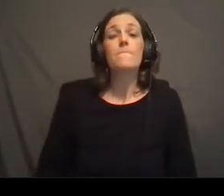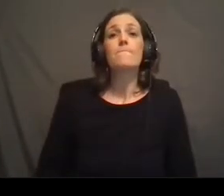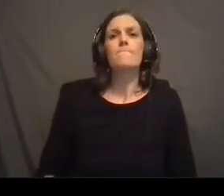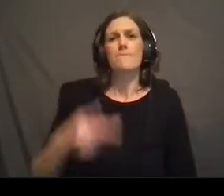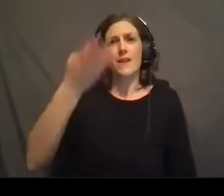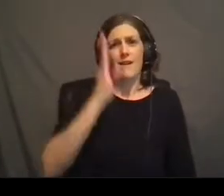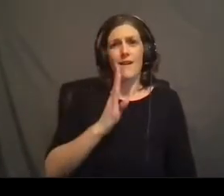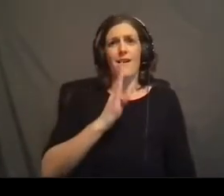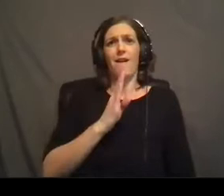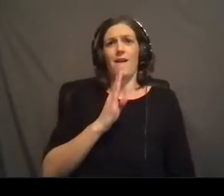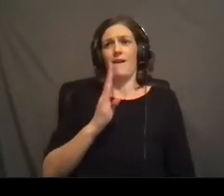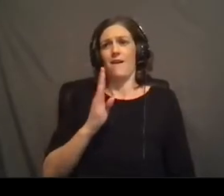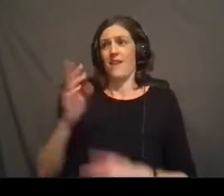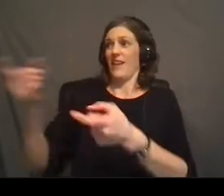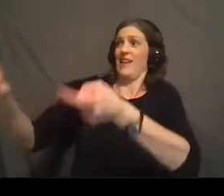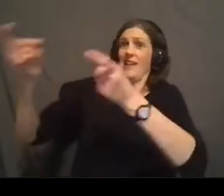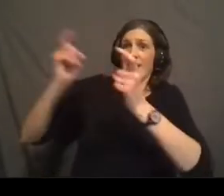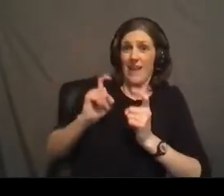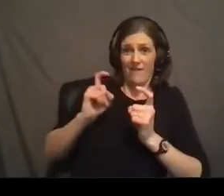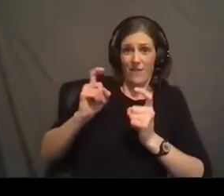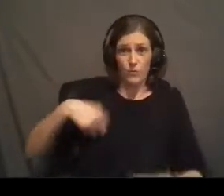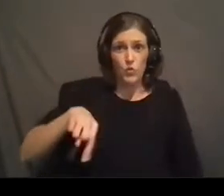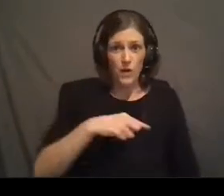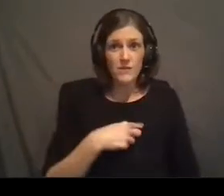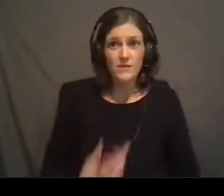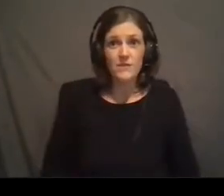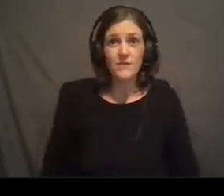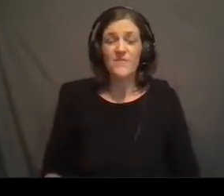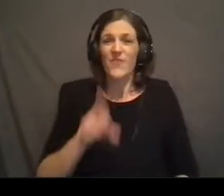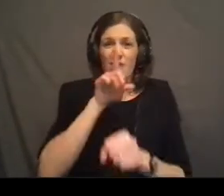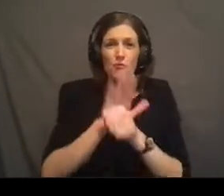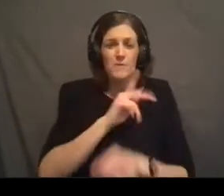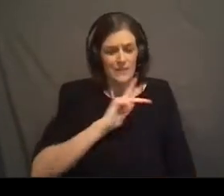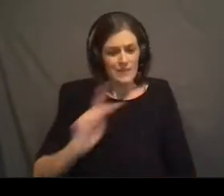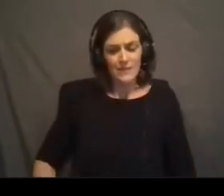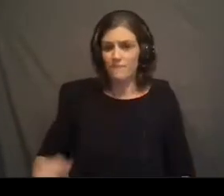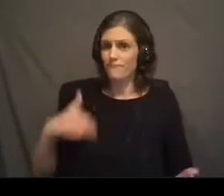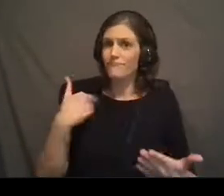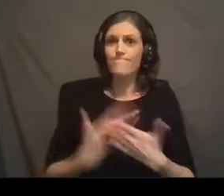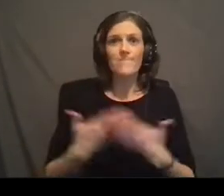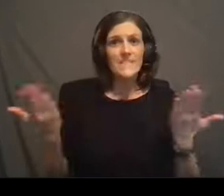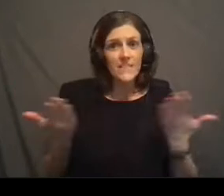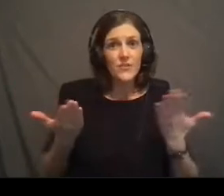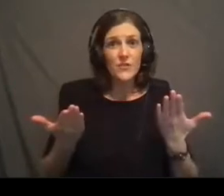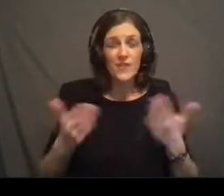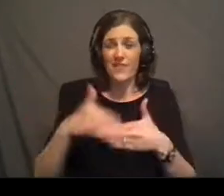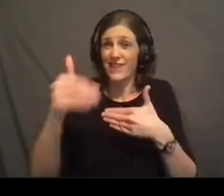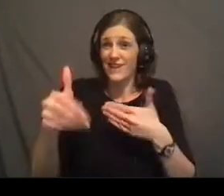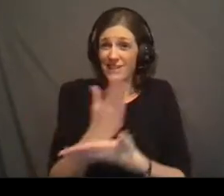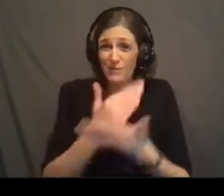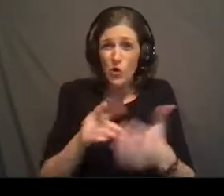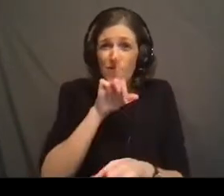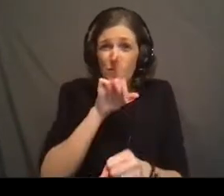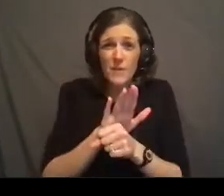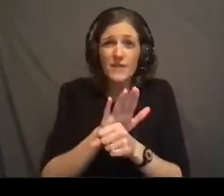God gave him to us. The promised king has come. The next part of God's promise to set